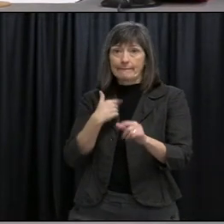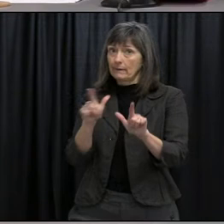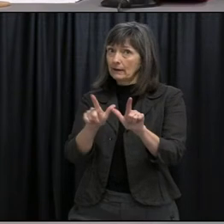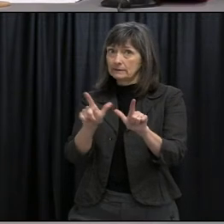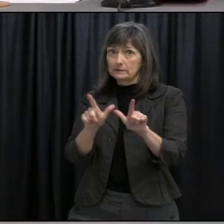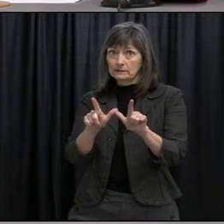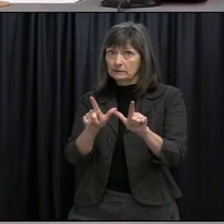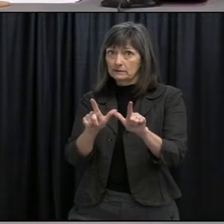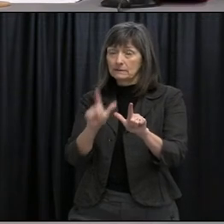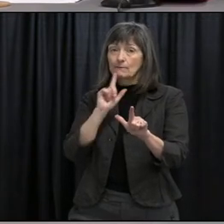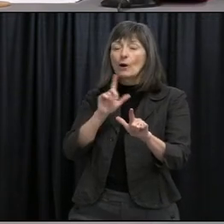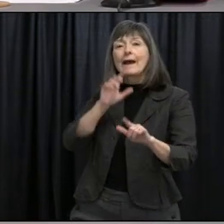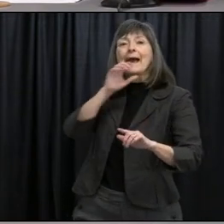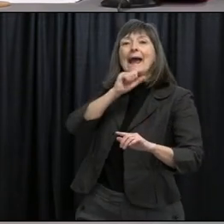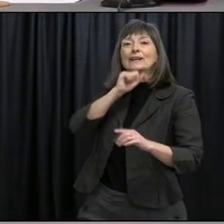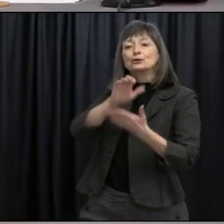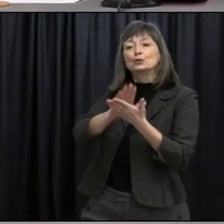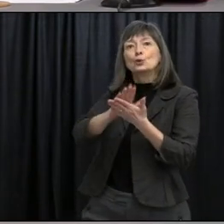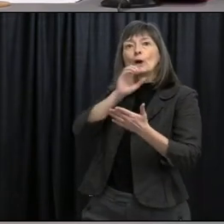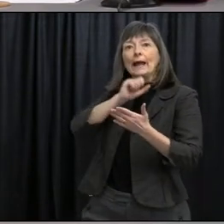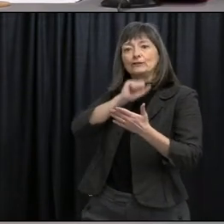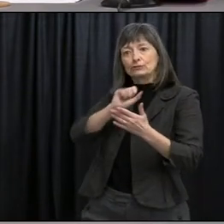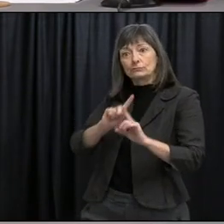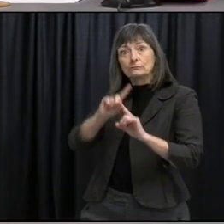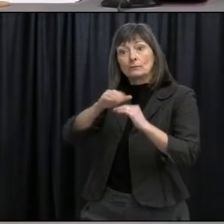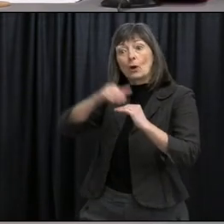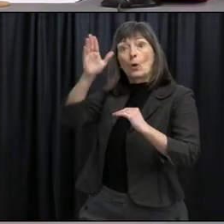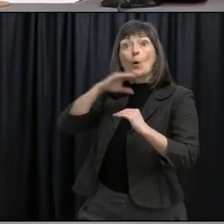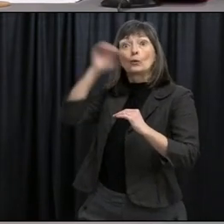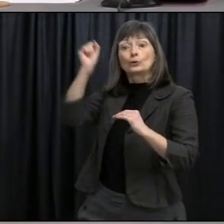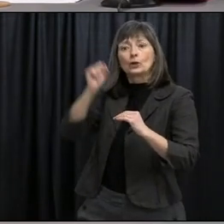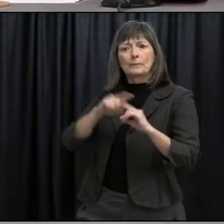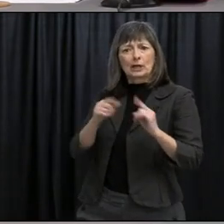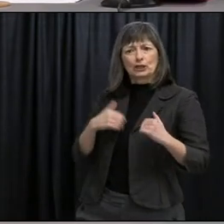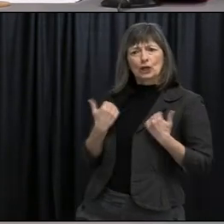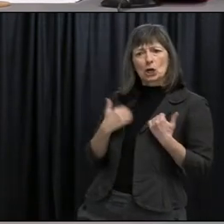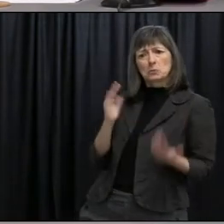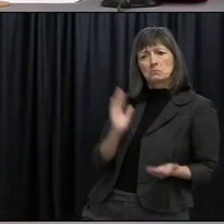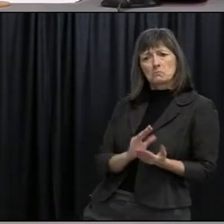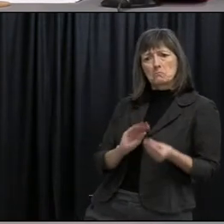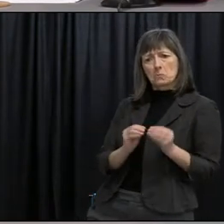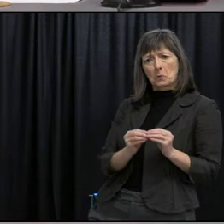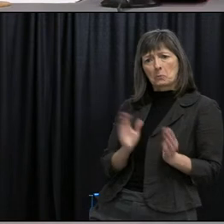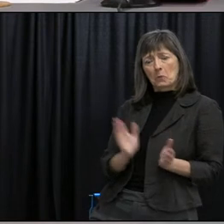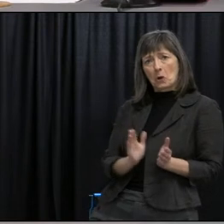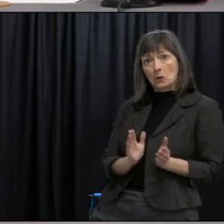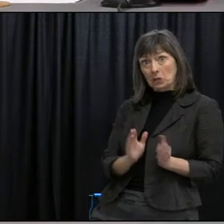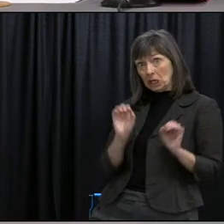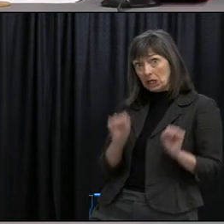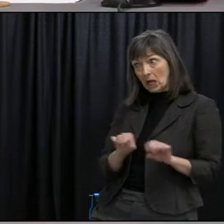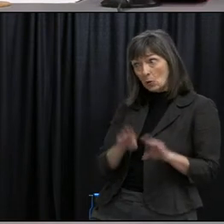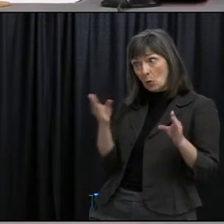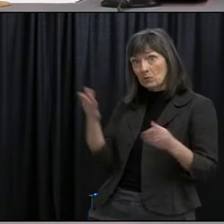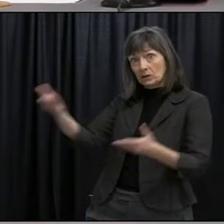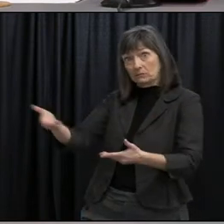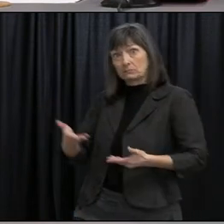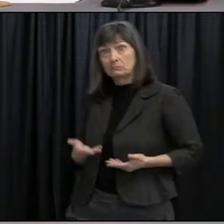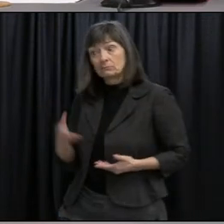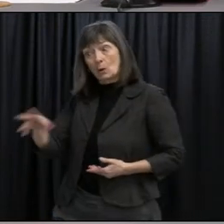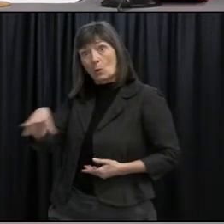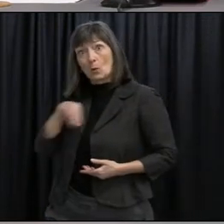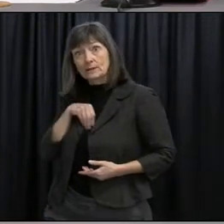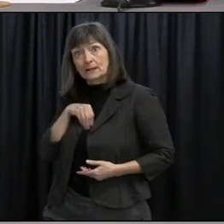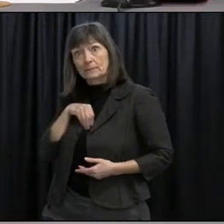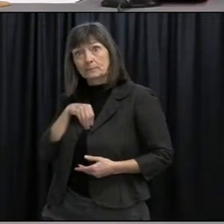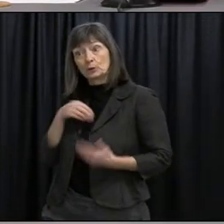have the numbers of the younger ages in their facilities? Can they open themselves up to take in